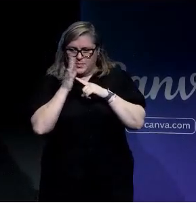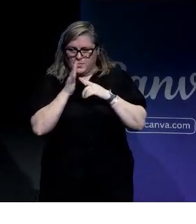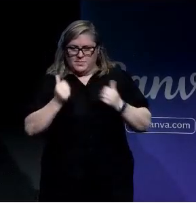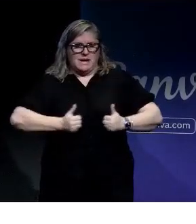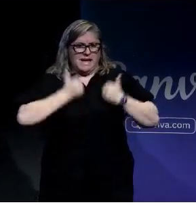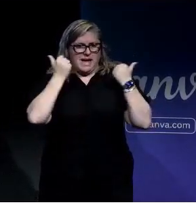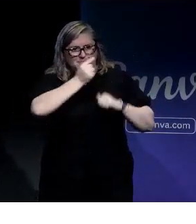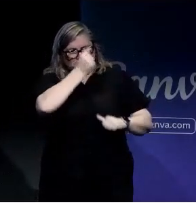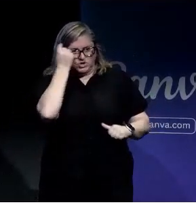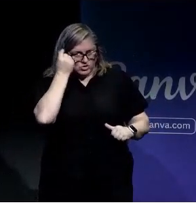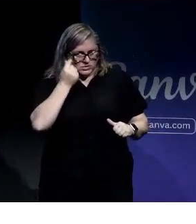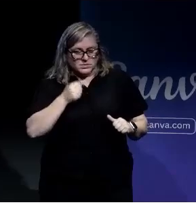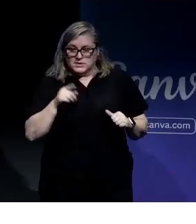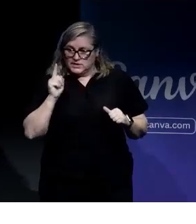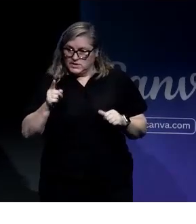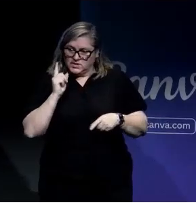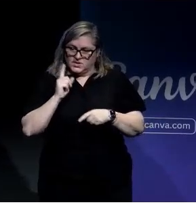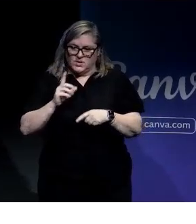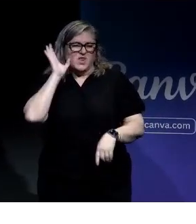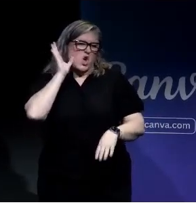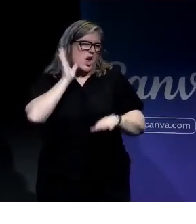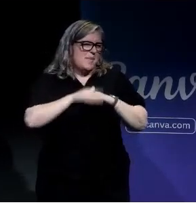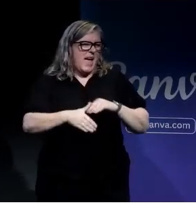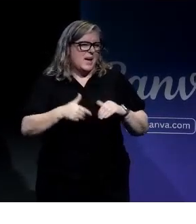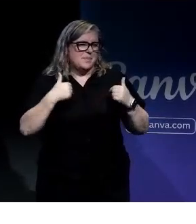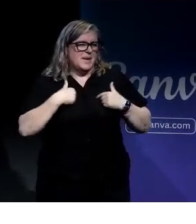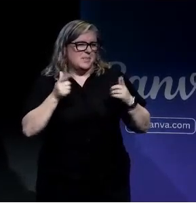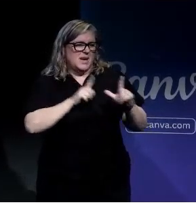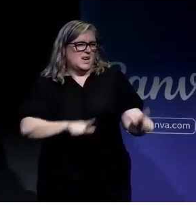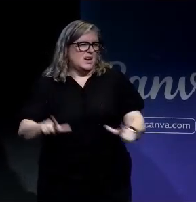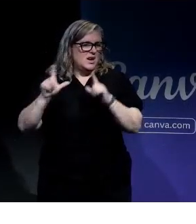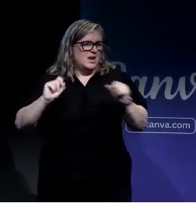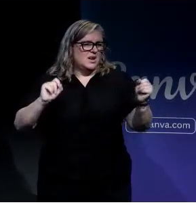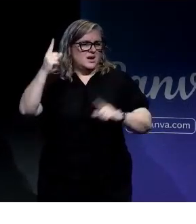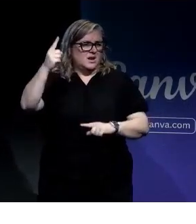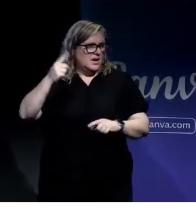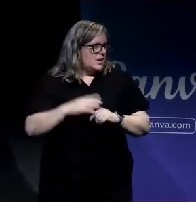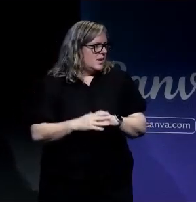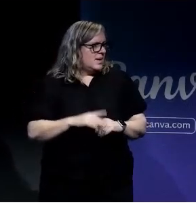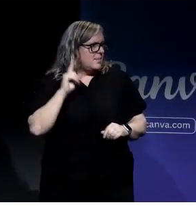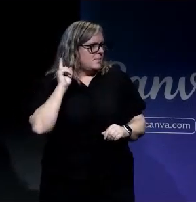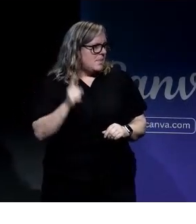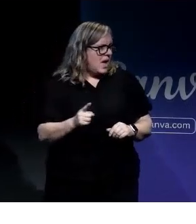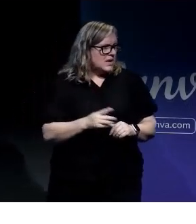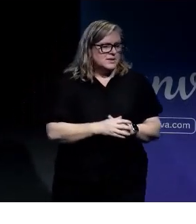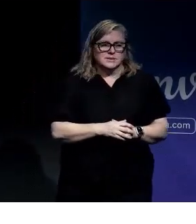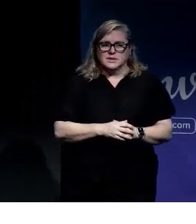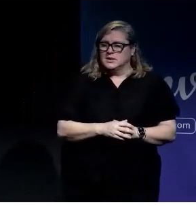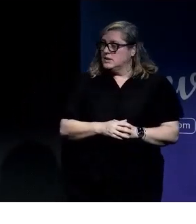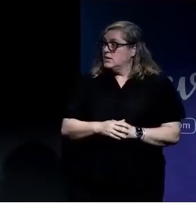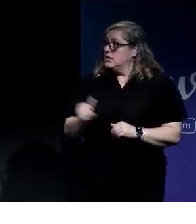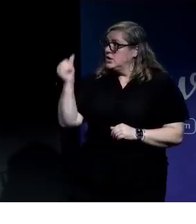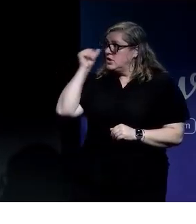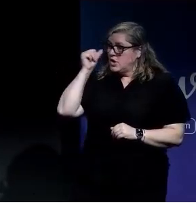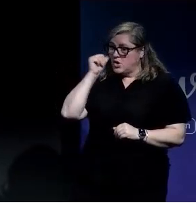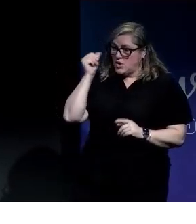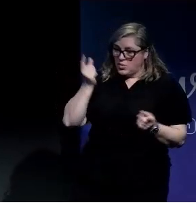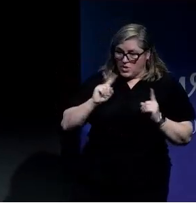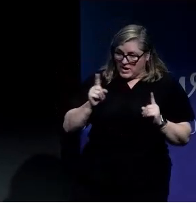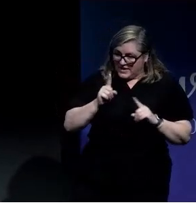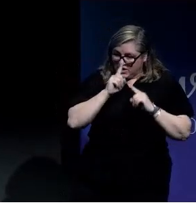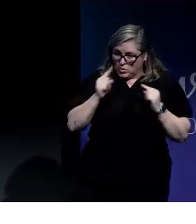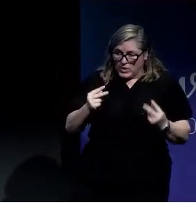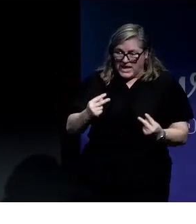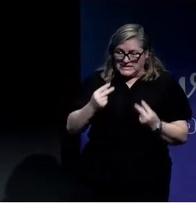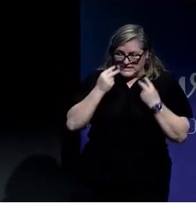You already have heard about me, so I'm going to skip this slide. However, just know if you can't see